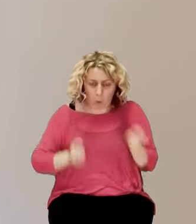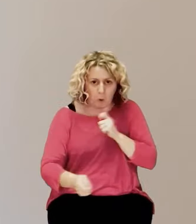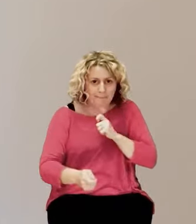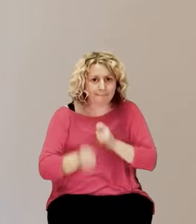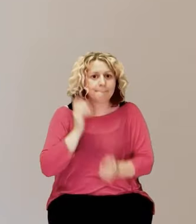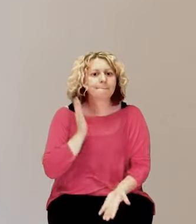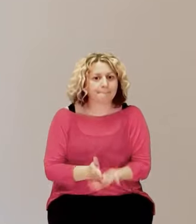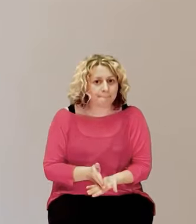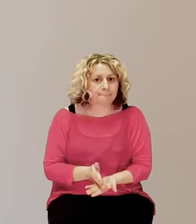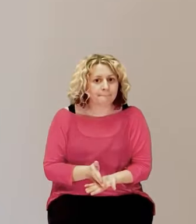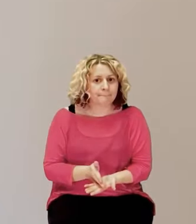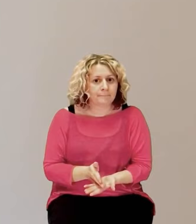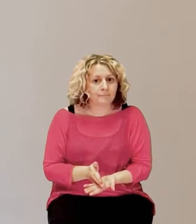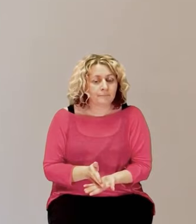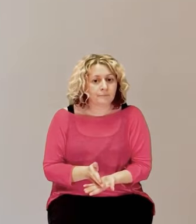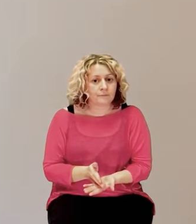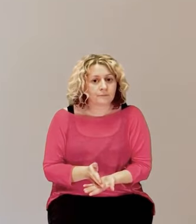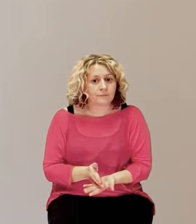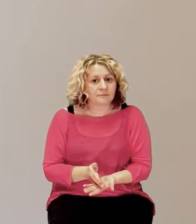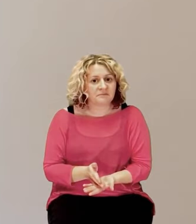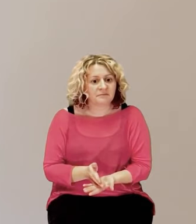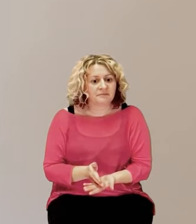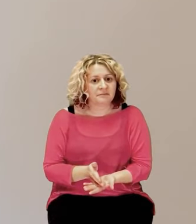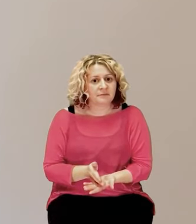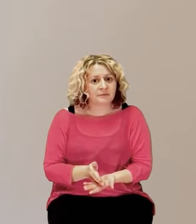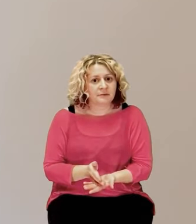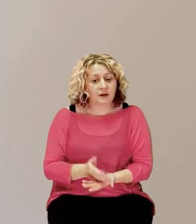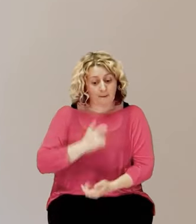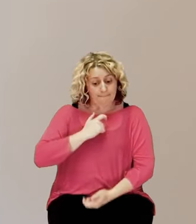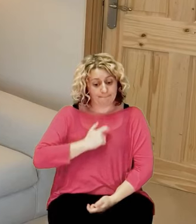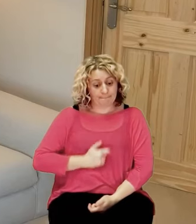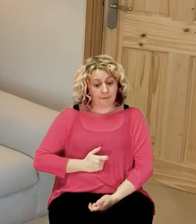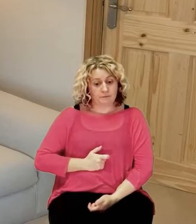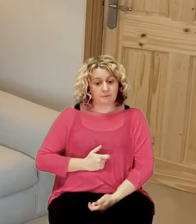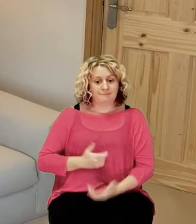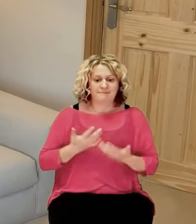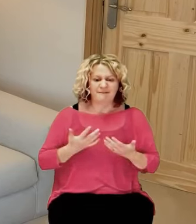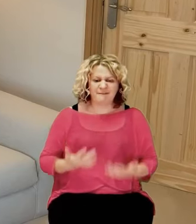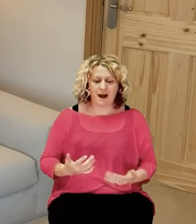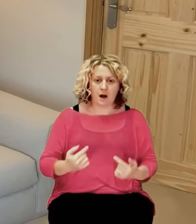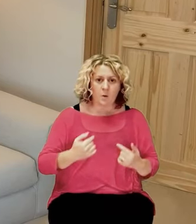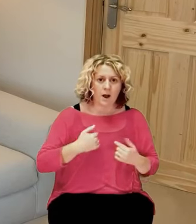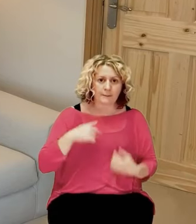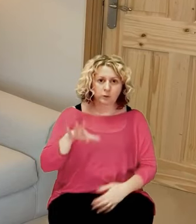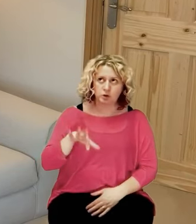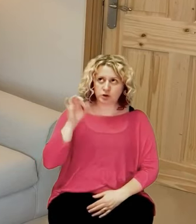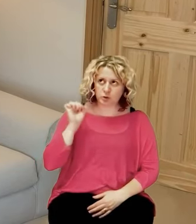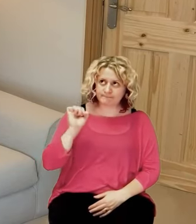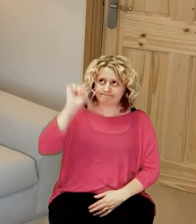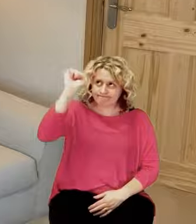I'm going to choose Christ's way when it really counts.